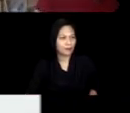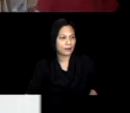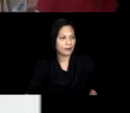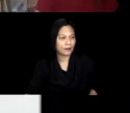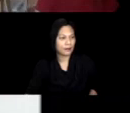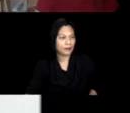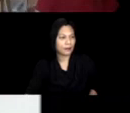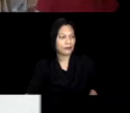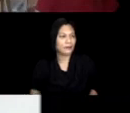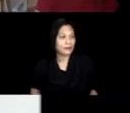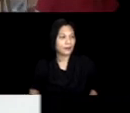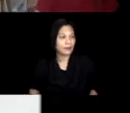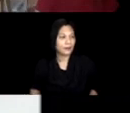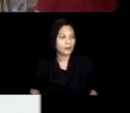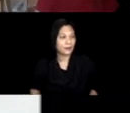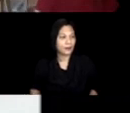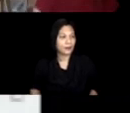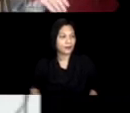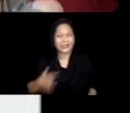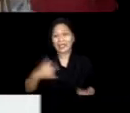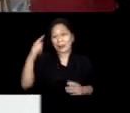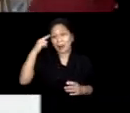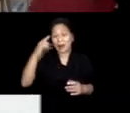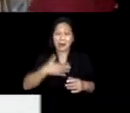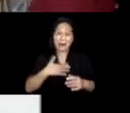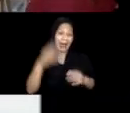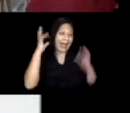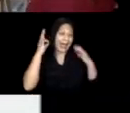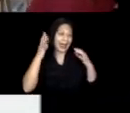She has my brain. She has my hair. My brain.